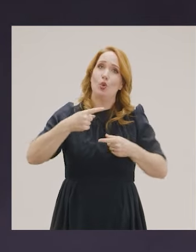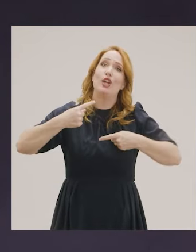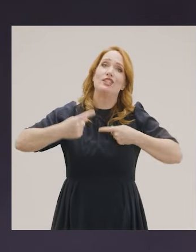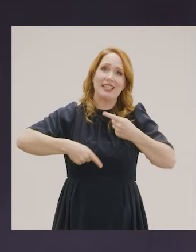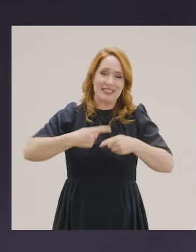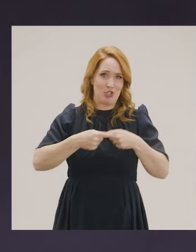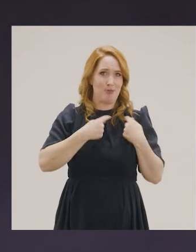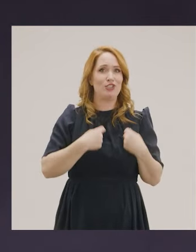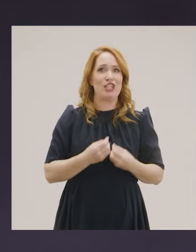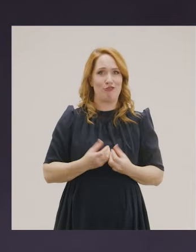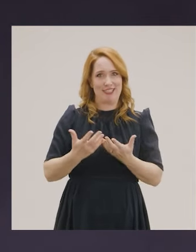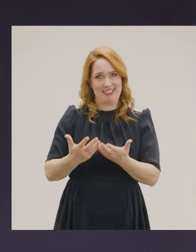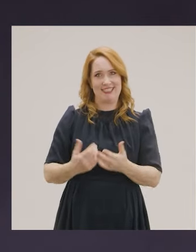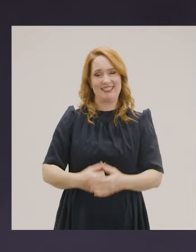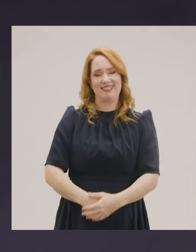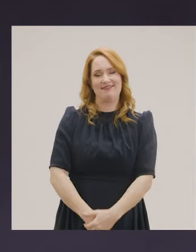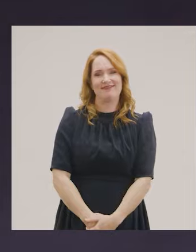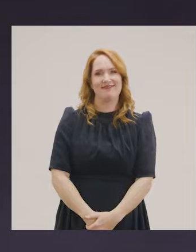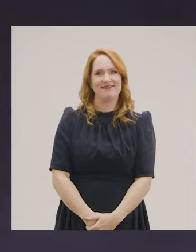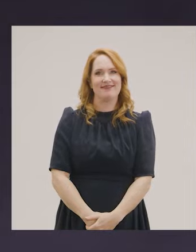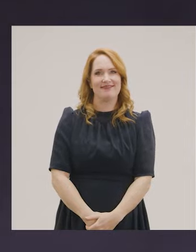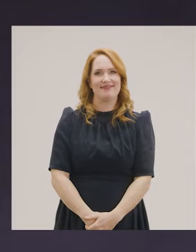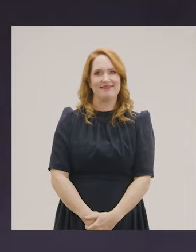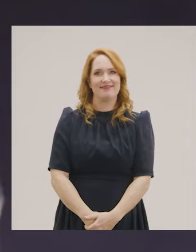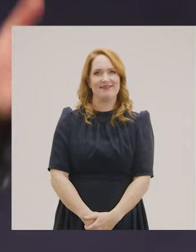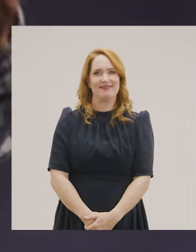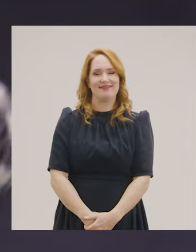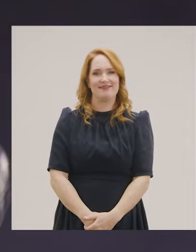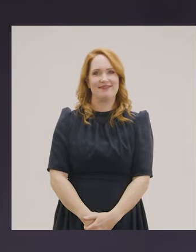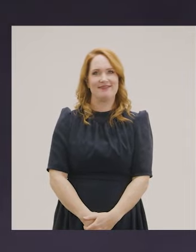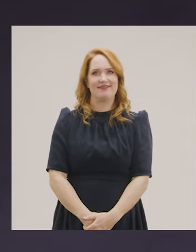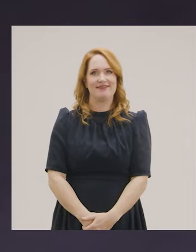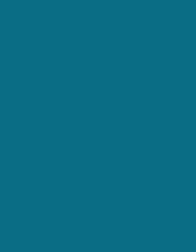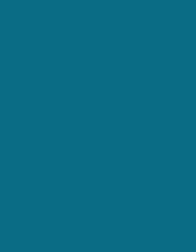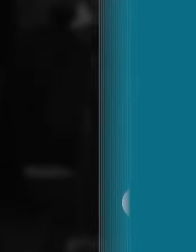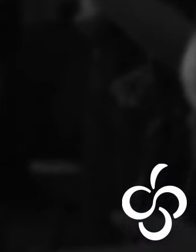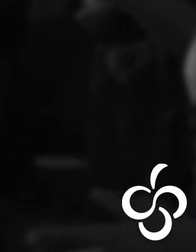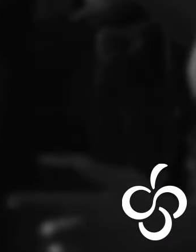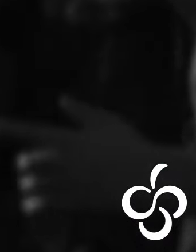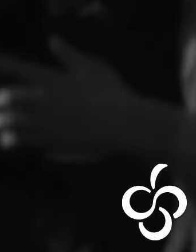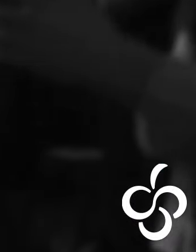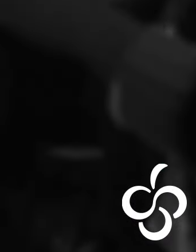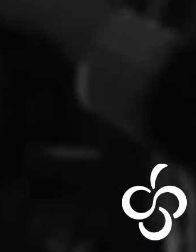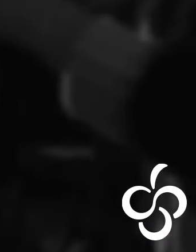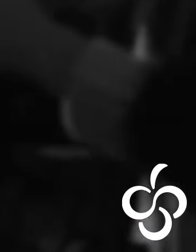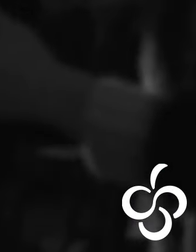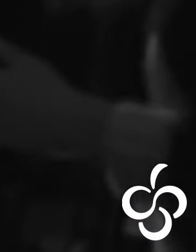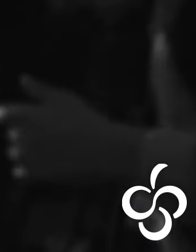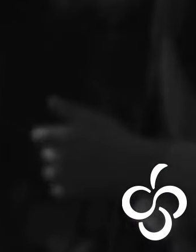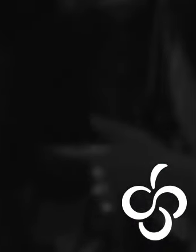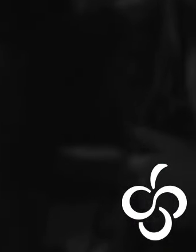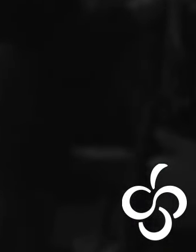generous church and may you continue to be generous in all you do. Let's all stand together.